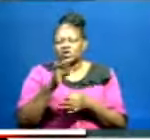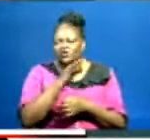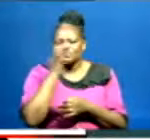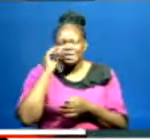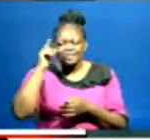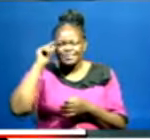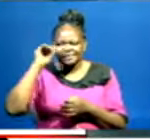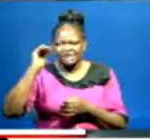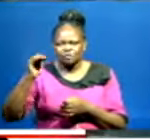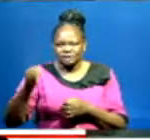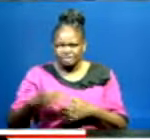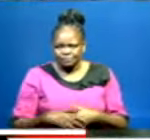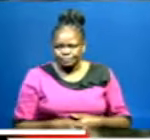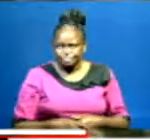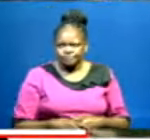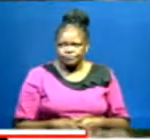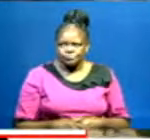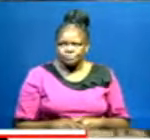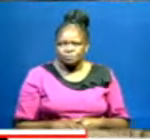County.